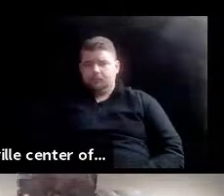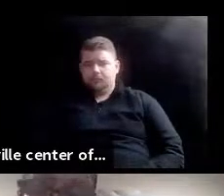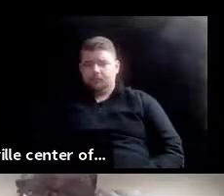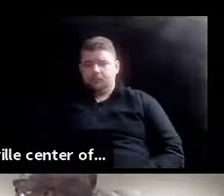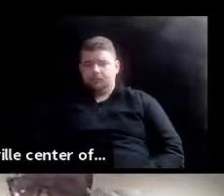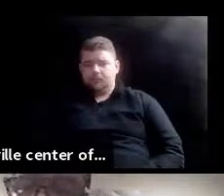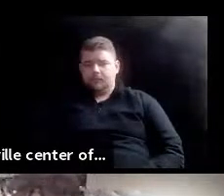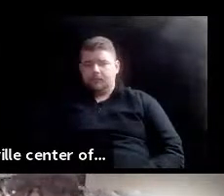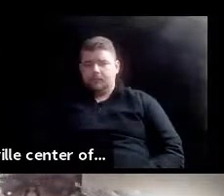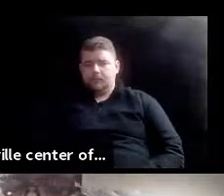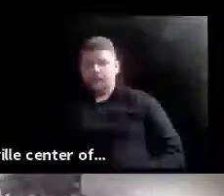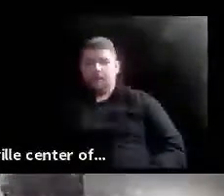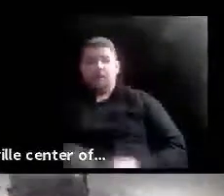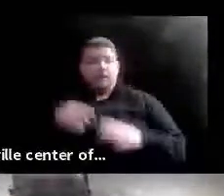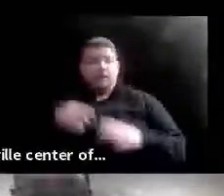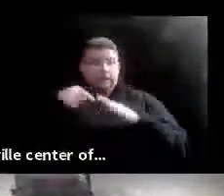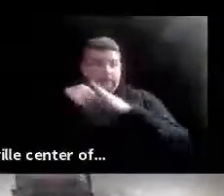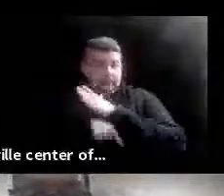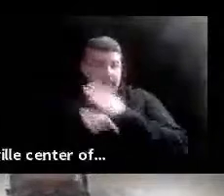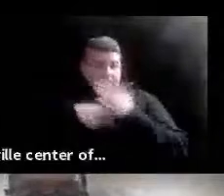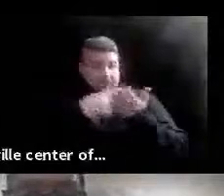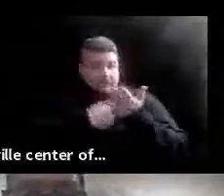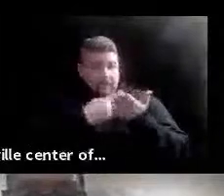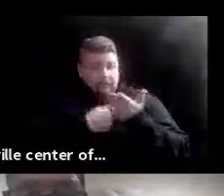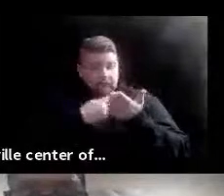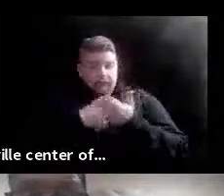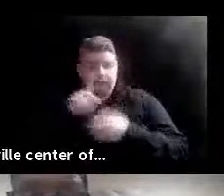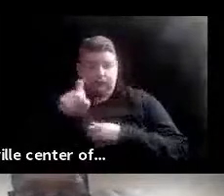Sorry. Further discussion?